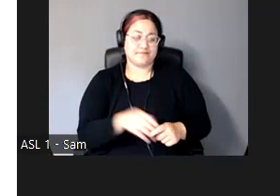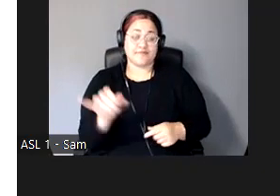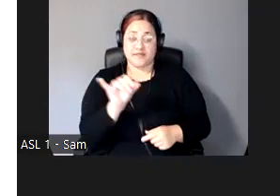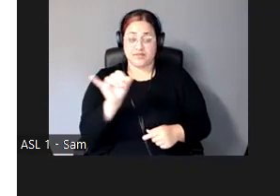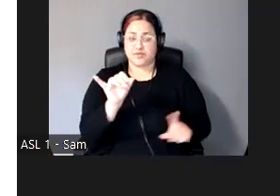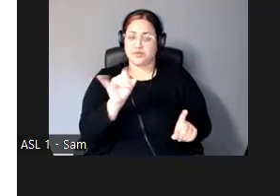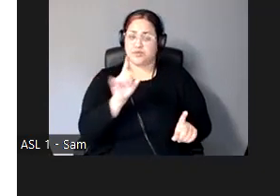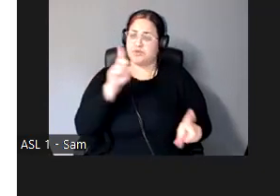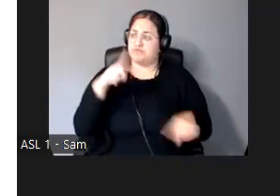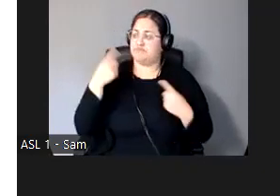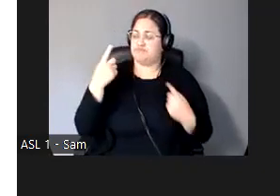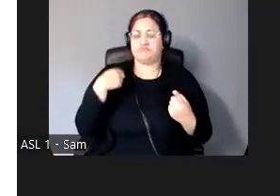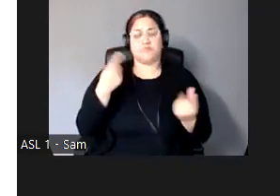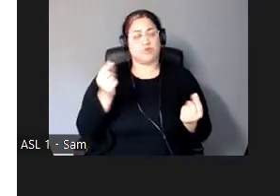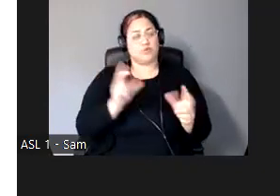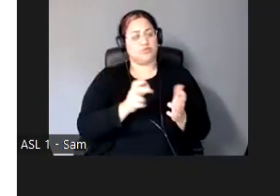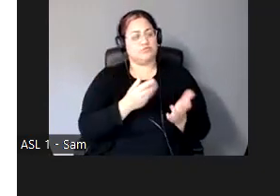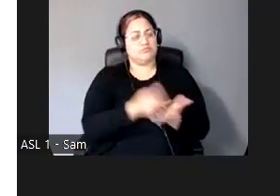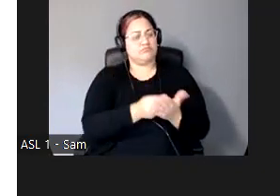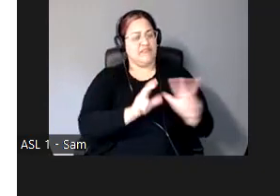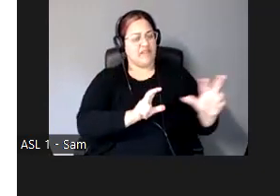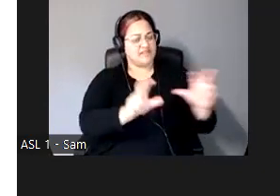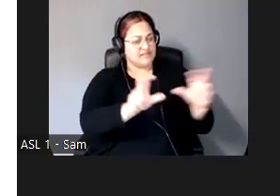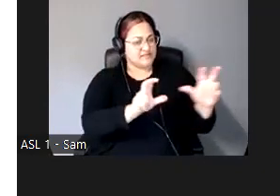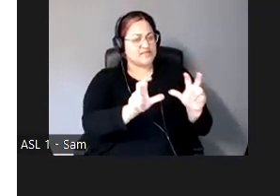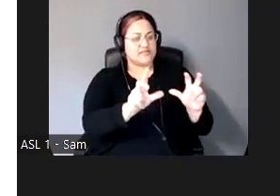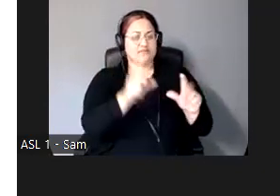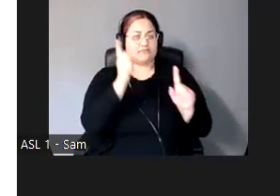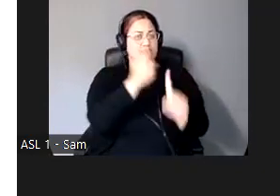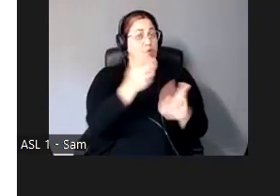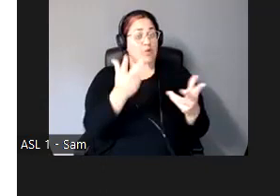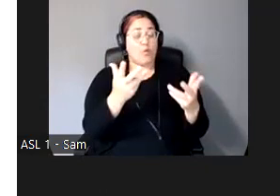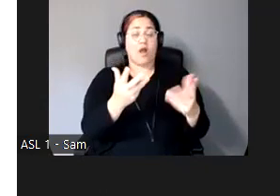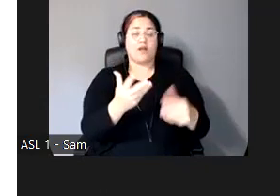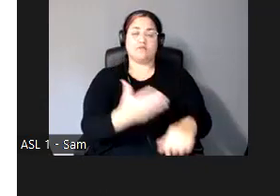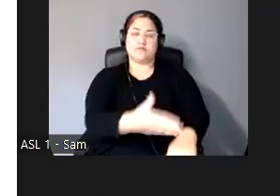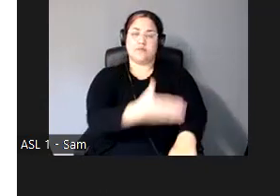and research to advance elder abuse prevention, not only nationally, but internationally. So